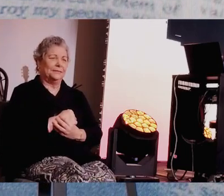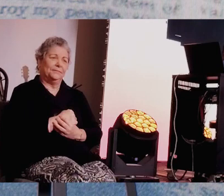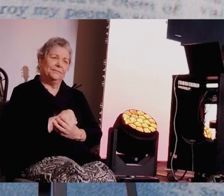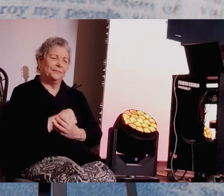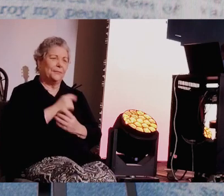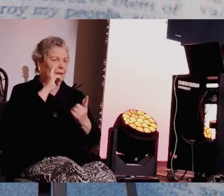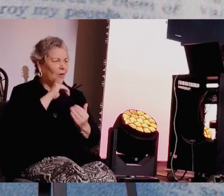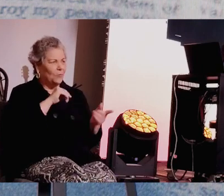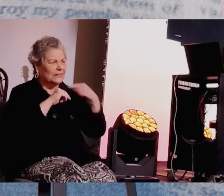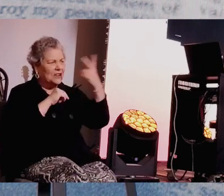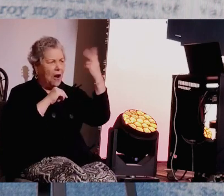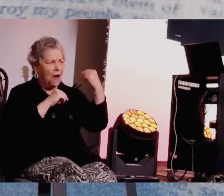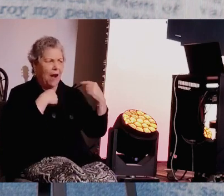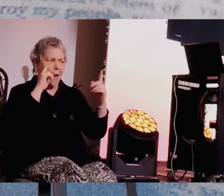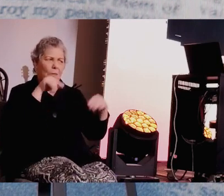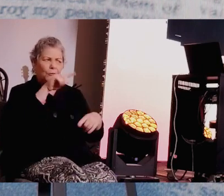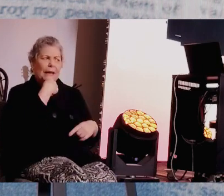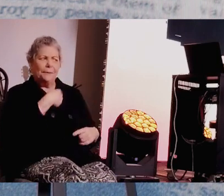I hope you're telling me the truth.